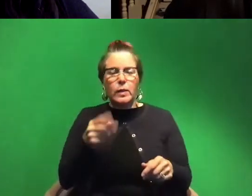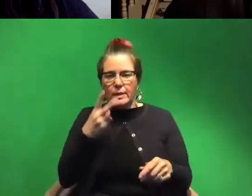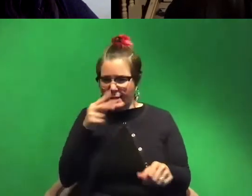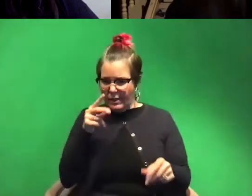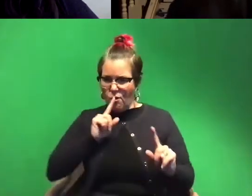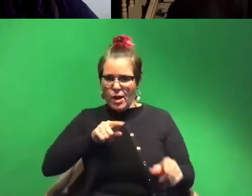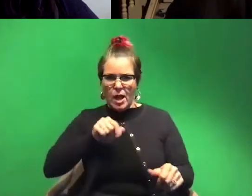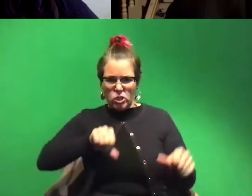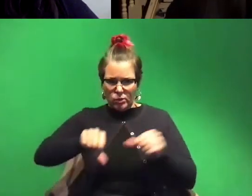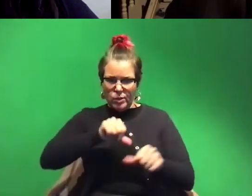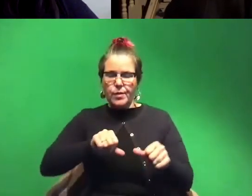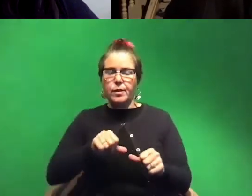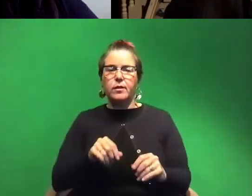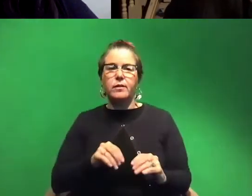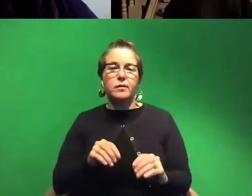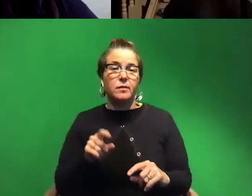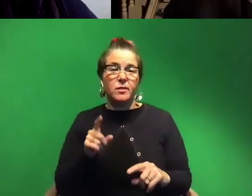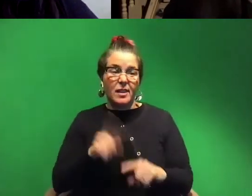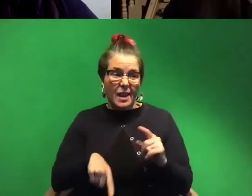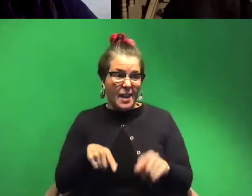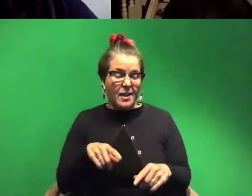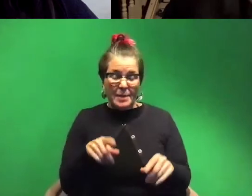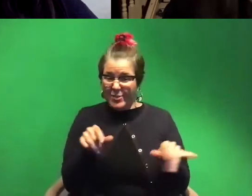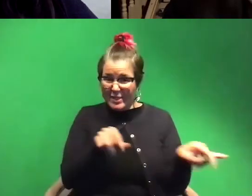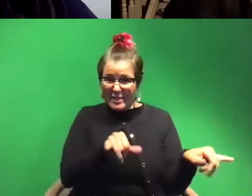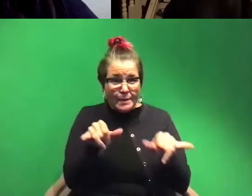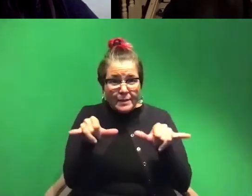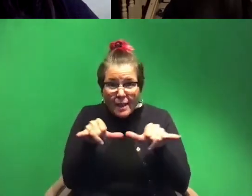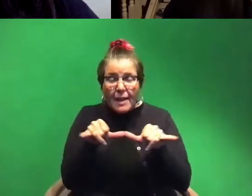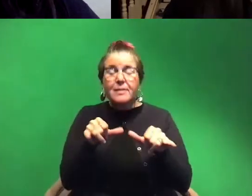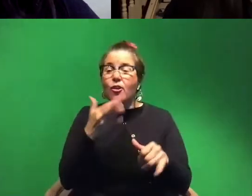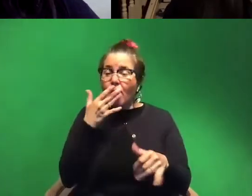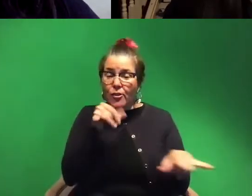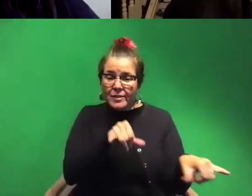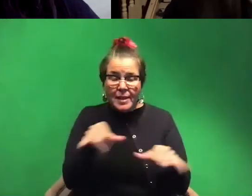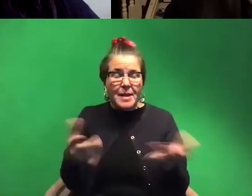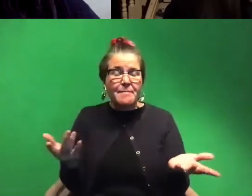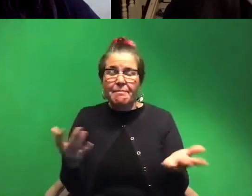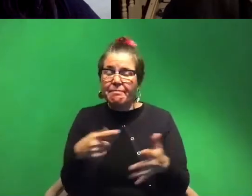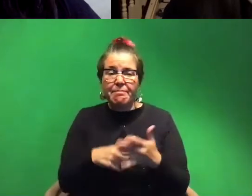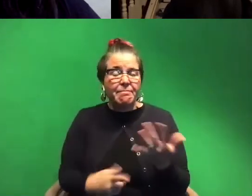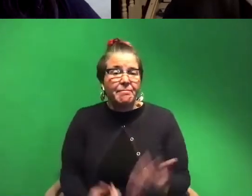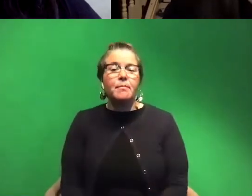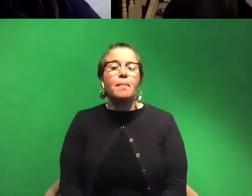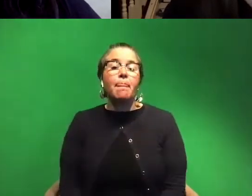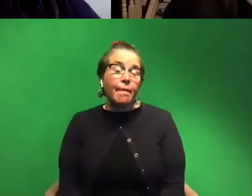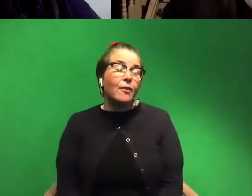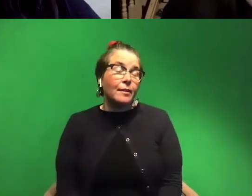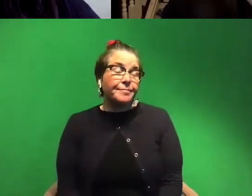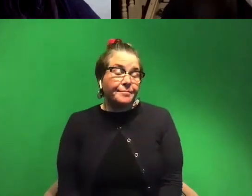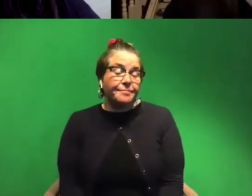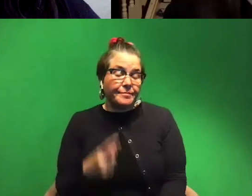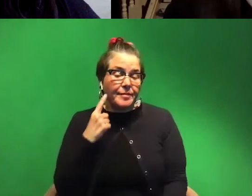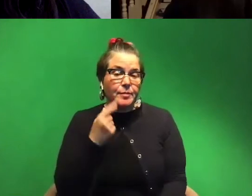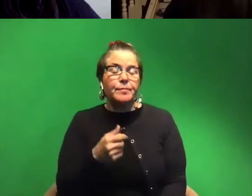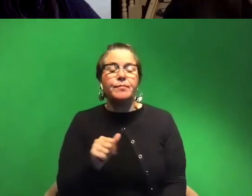there doesn't seem to be a lot of differentiation in size, in color pattern, etc. Right. Sounds good. Audrey